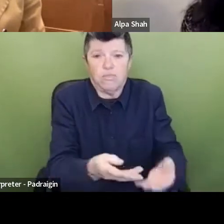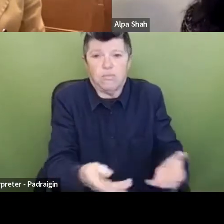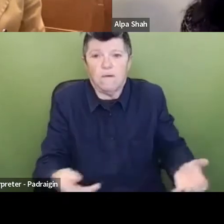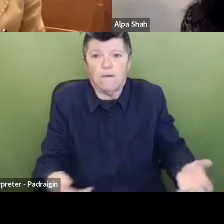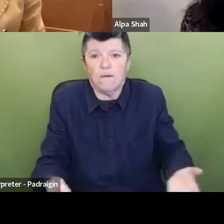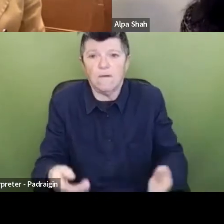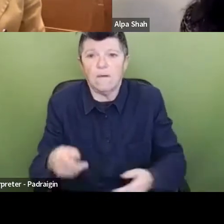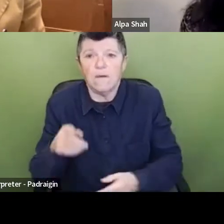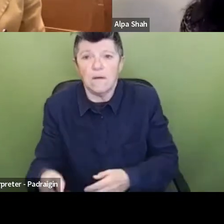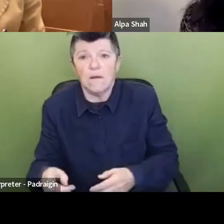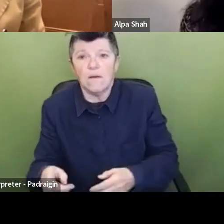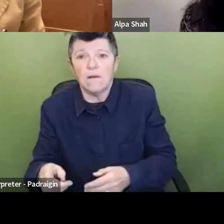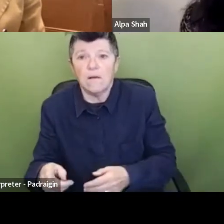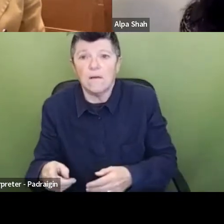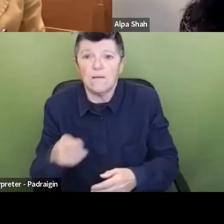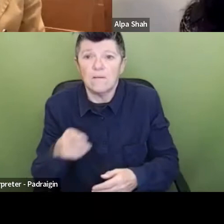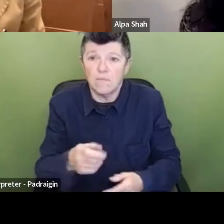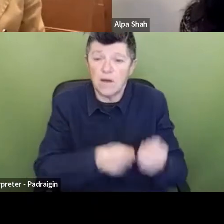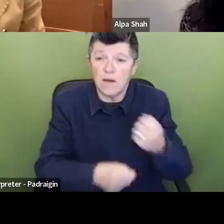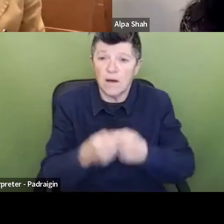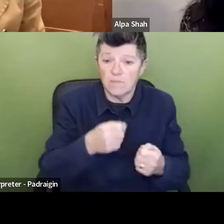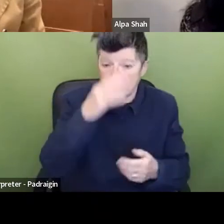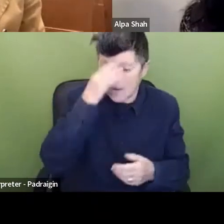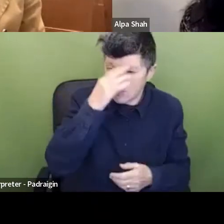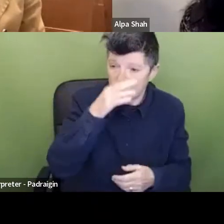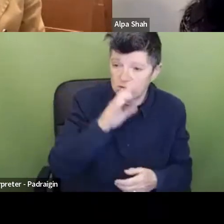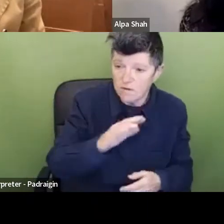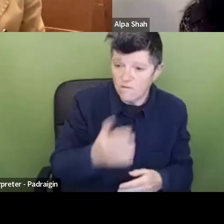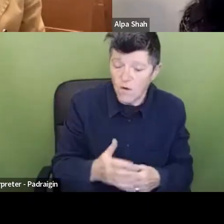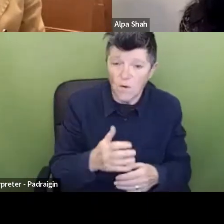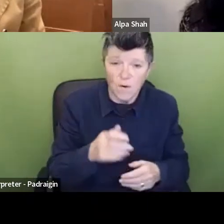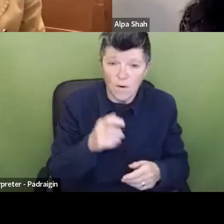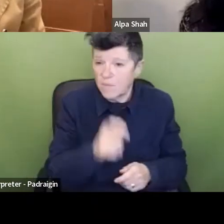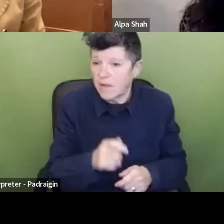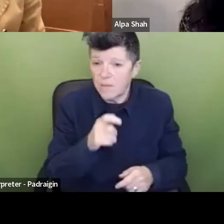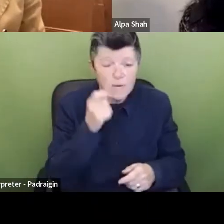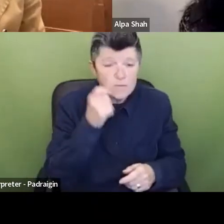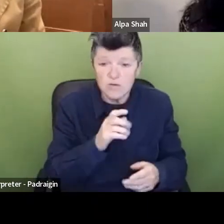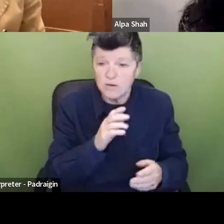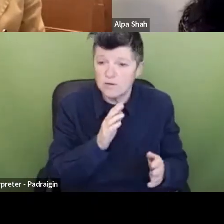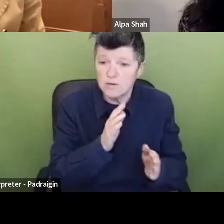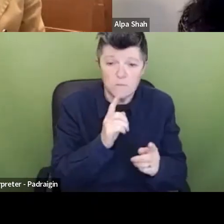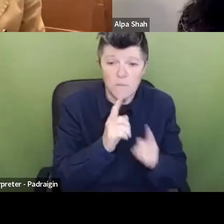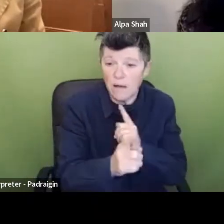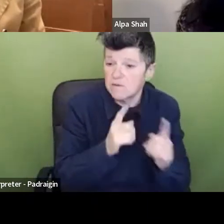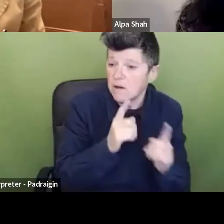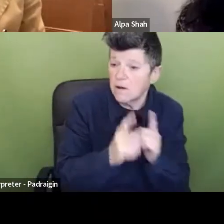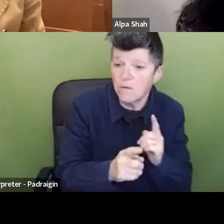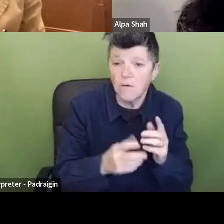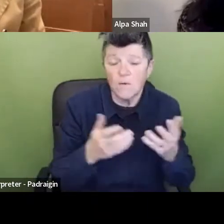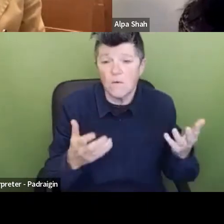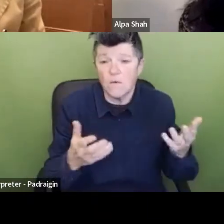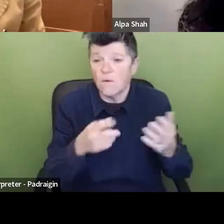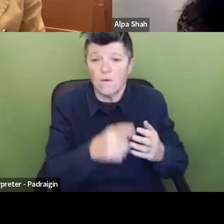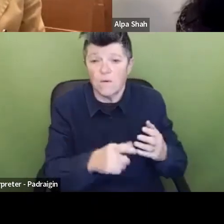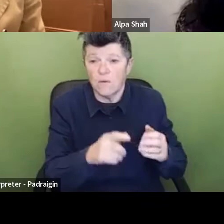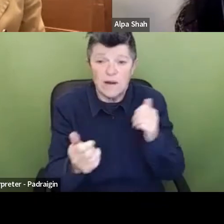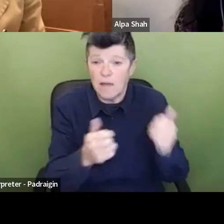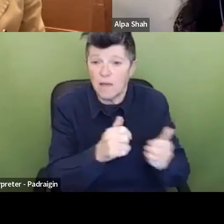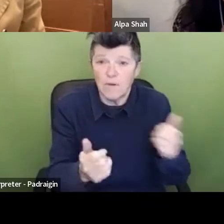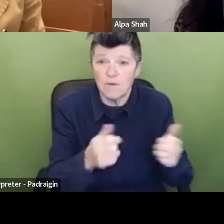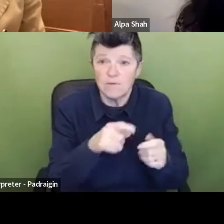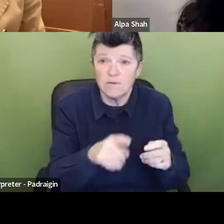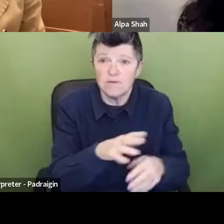dangerous sites for the neighbors or even just people passing through these non-spaces to be. And what has since